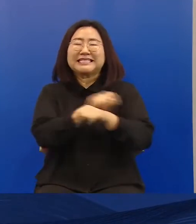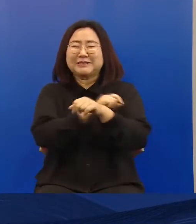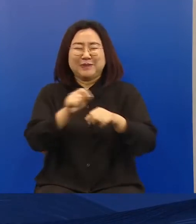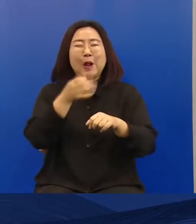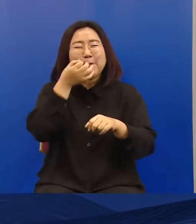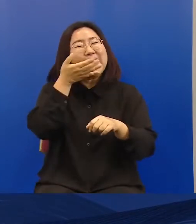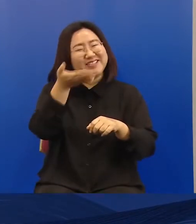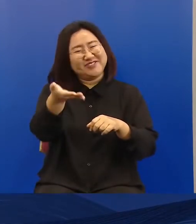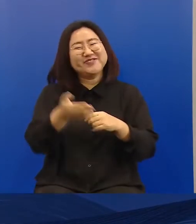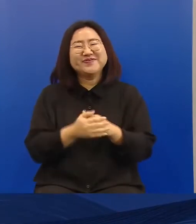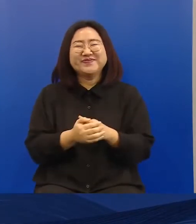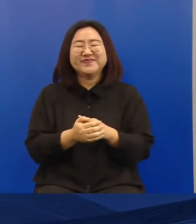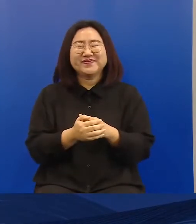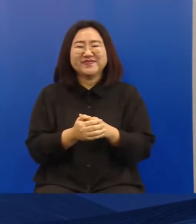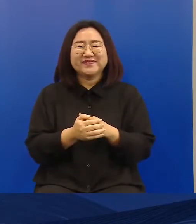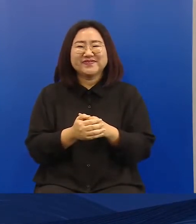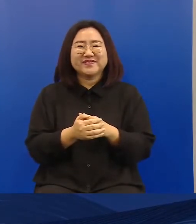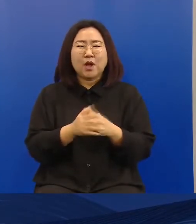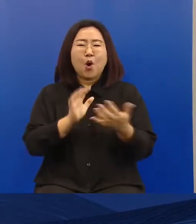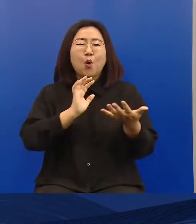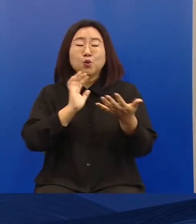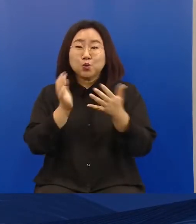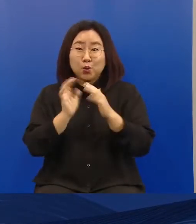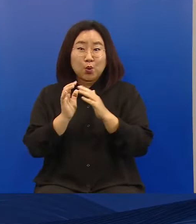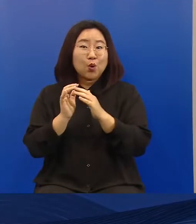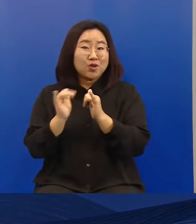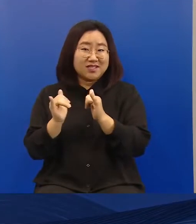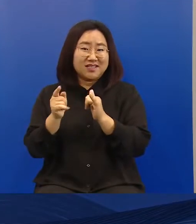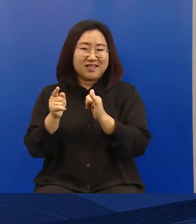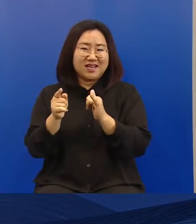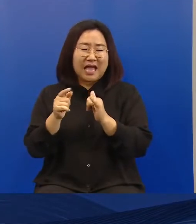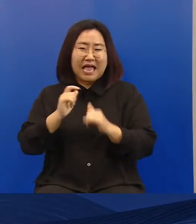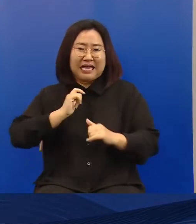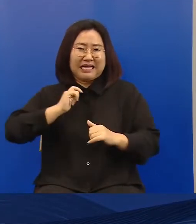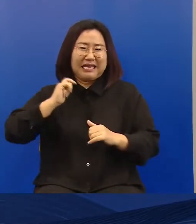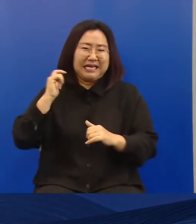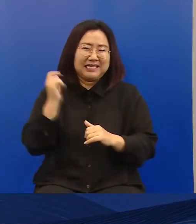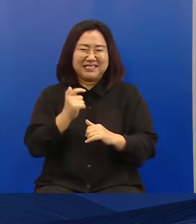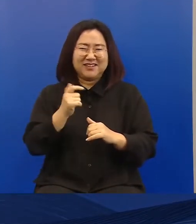but again, I allowed some extra time for you. Now,